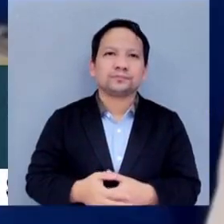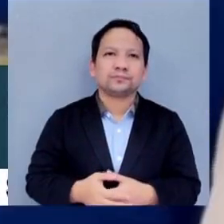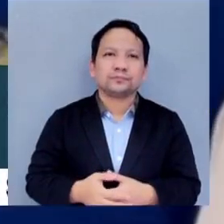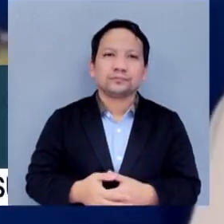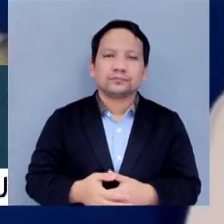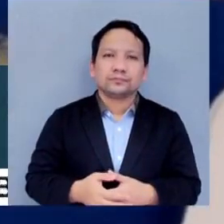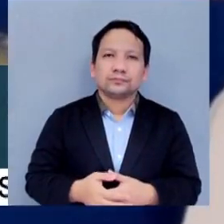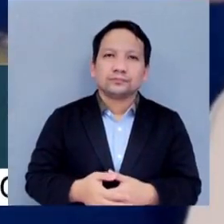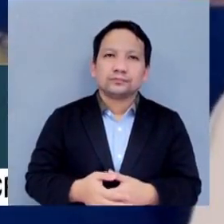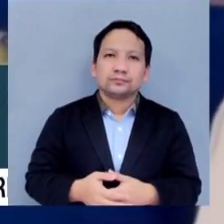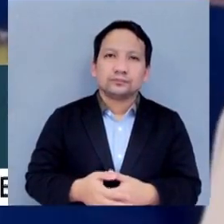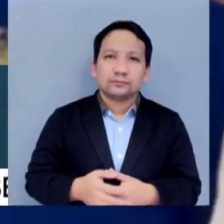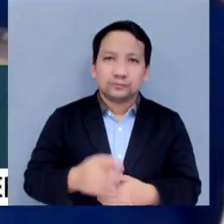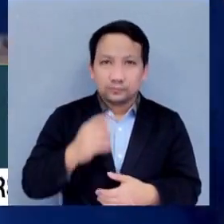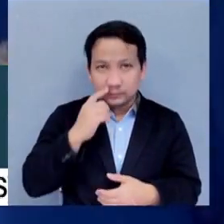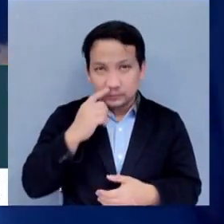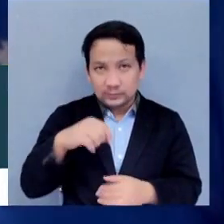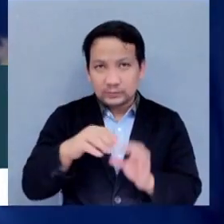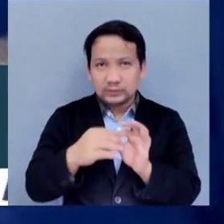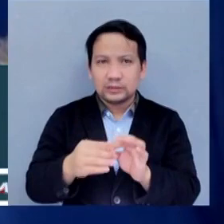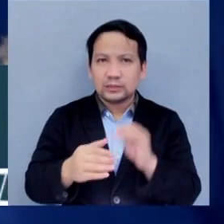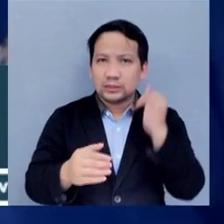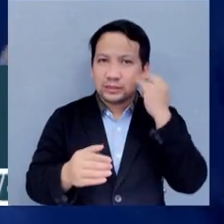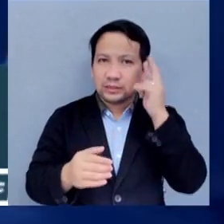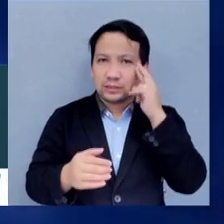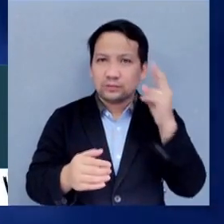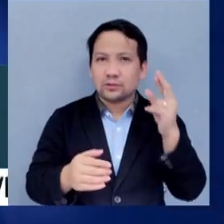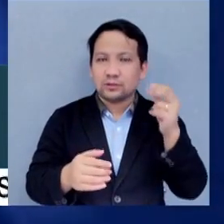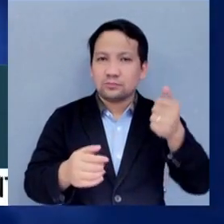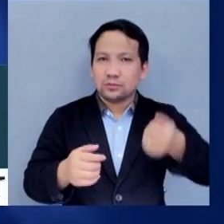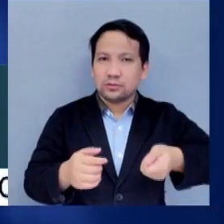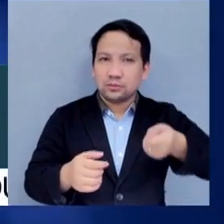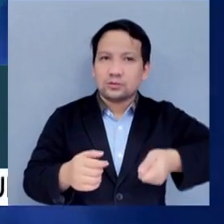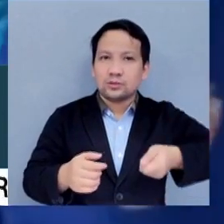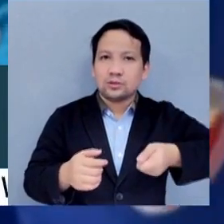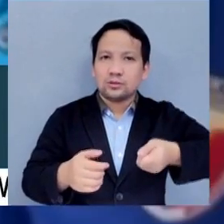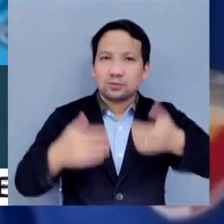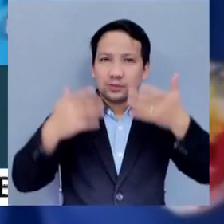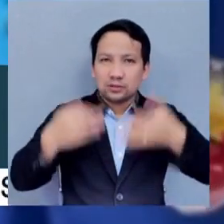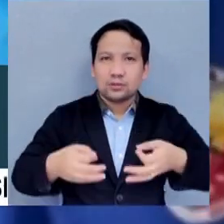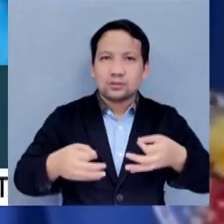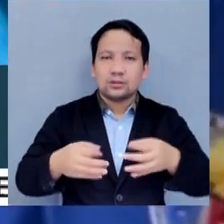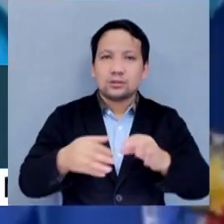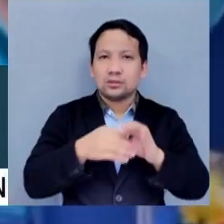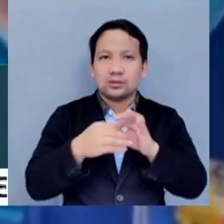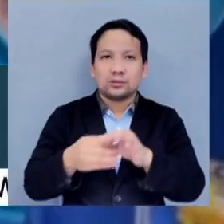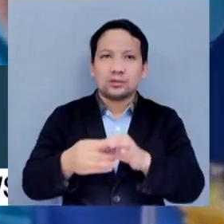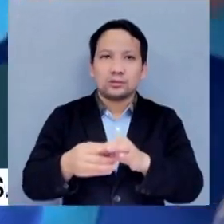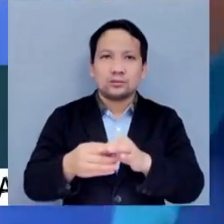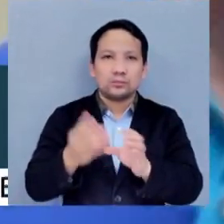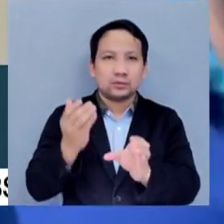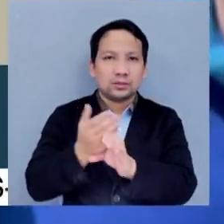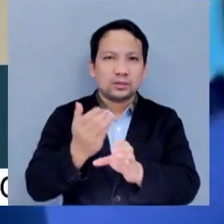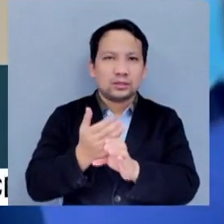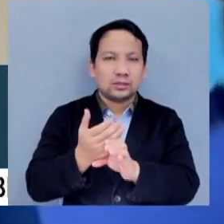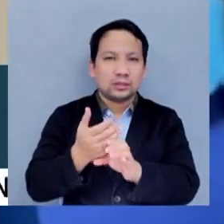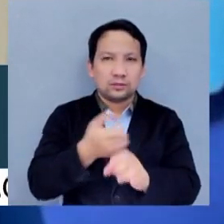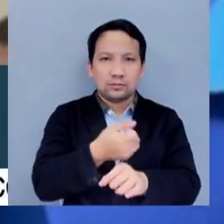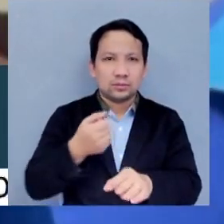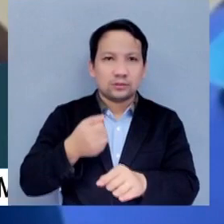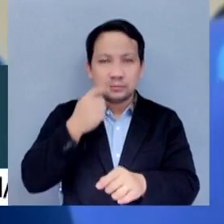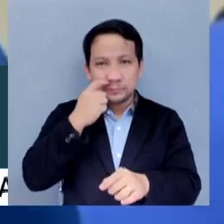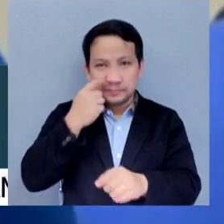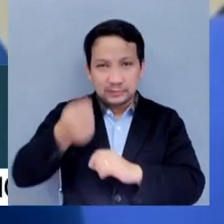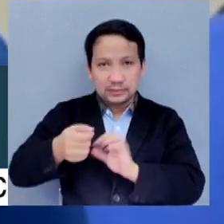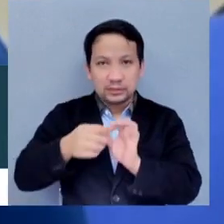Carmina, the QCRTC judge, Rafael Hipolito, found accused members of the Dominguez carnapping group guilty beyond reasonable doubt